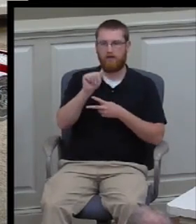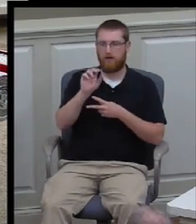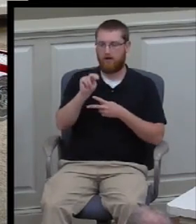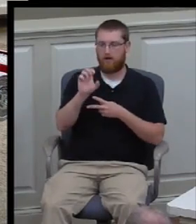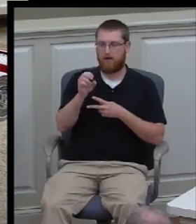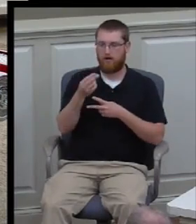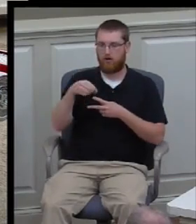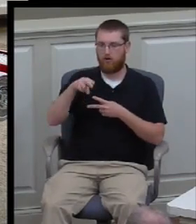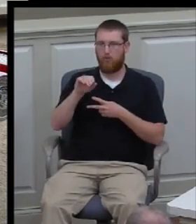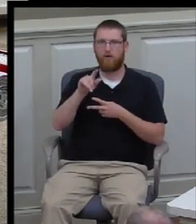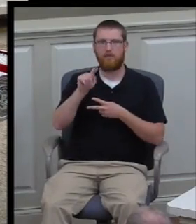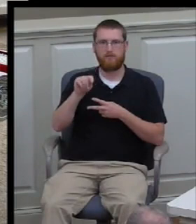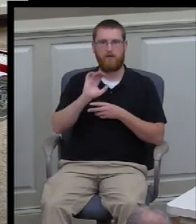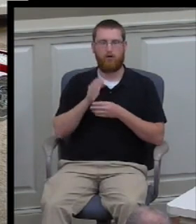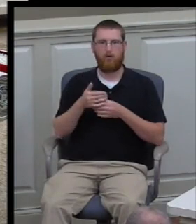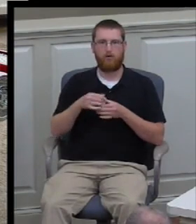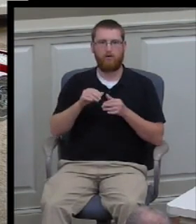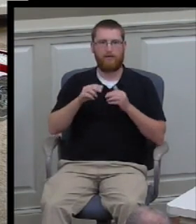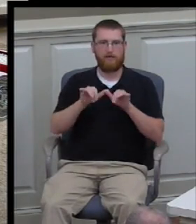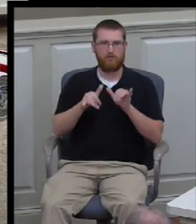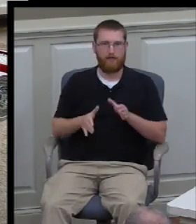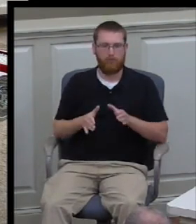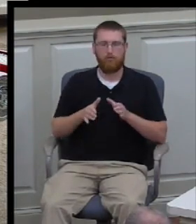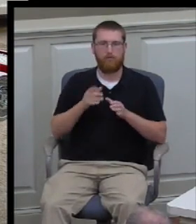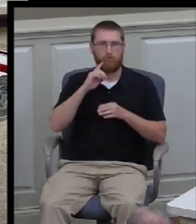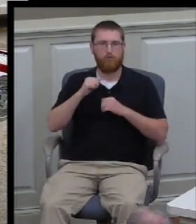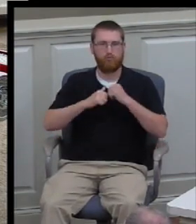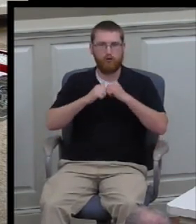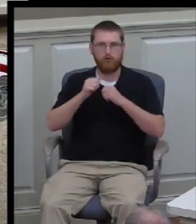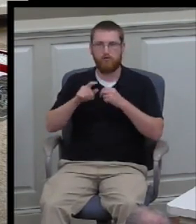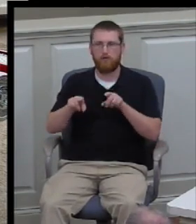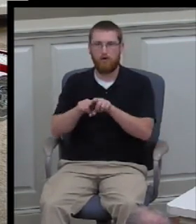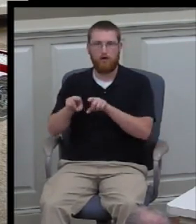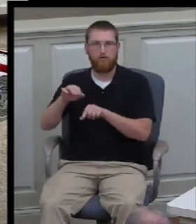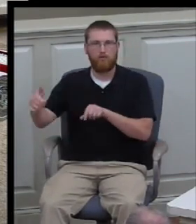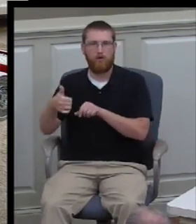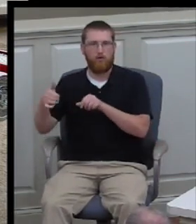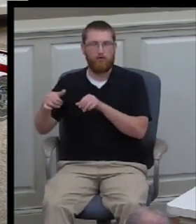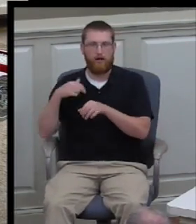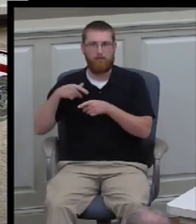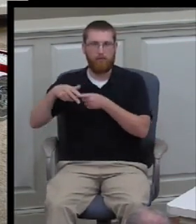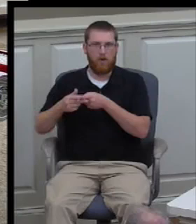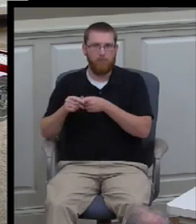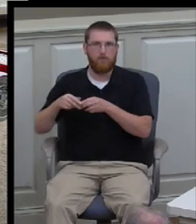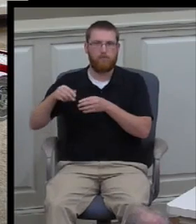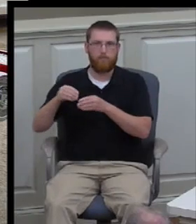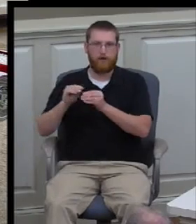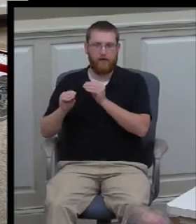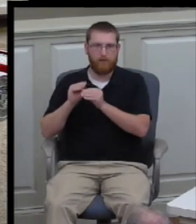engineer, and then Shrout Tate Wilson Engineers will be doing the mechanical, electrical, and plumbing engineering for the